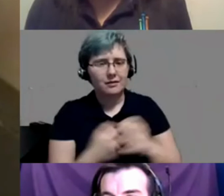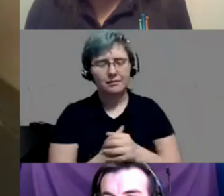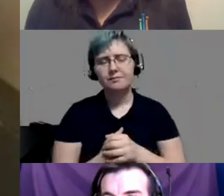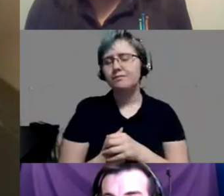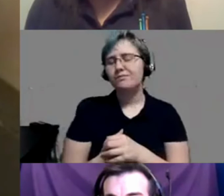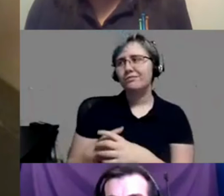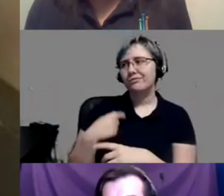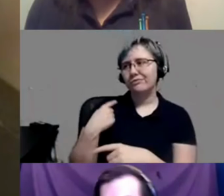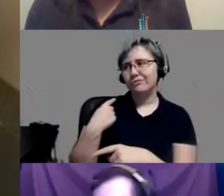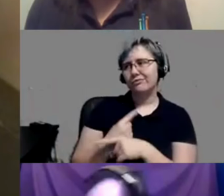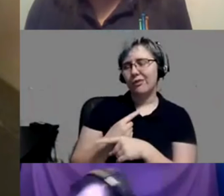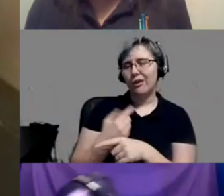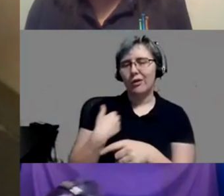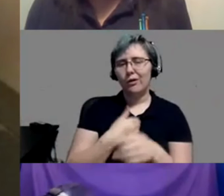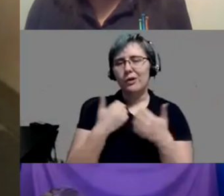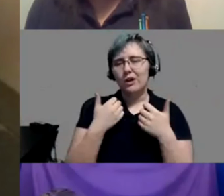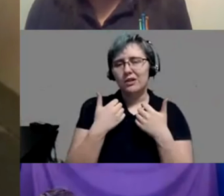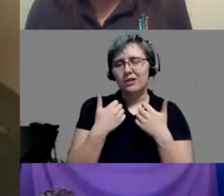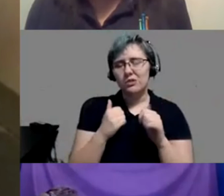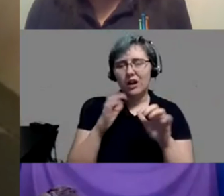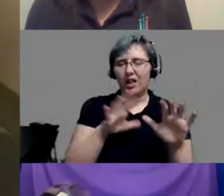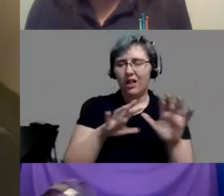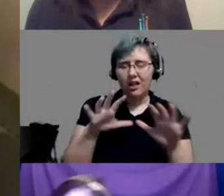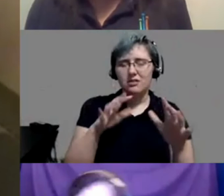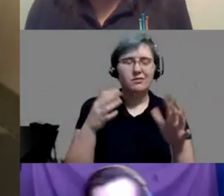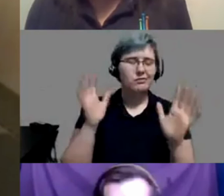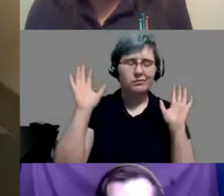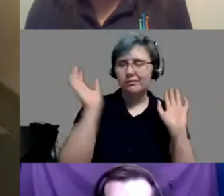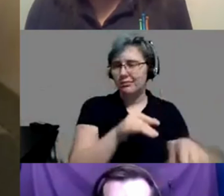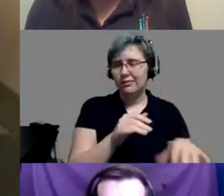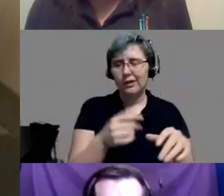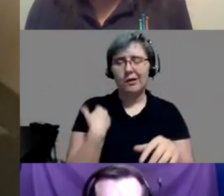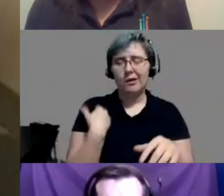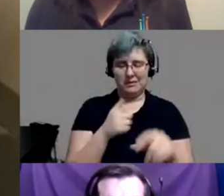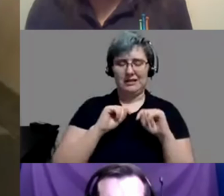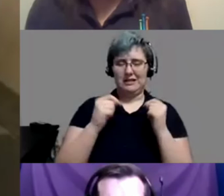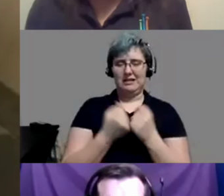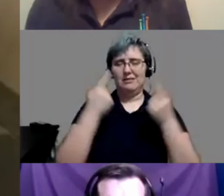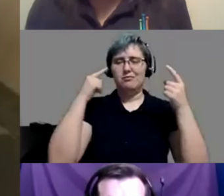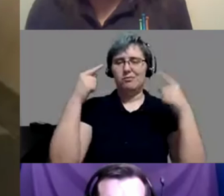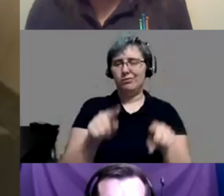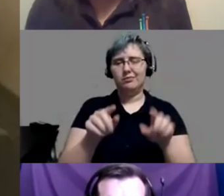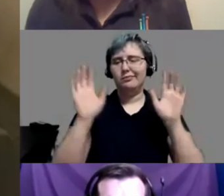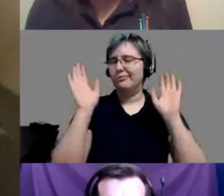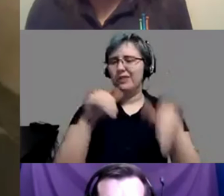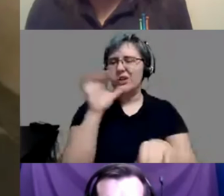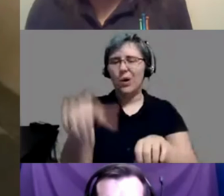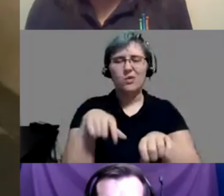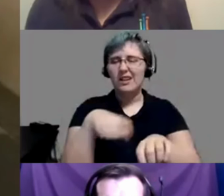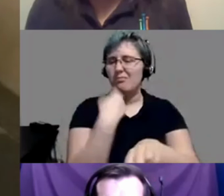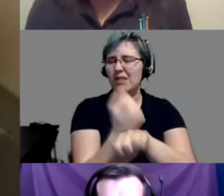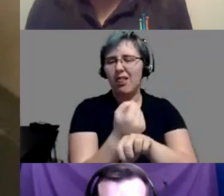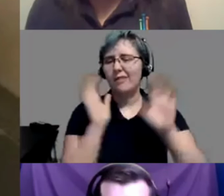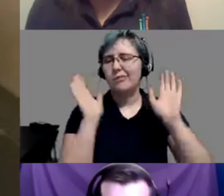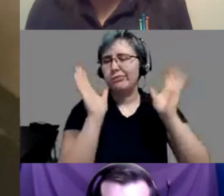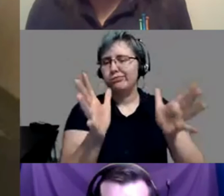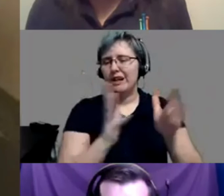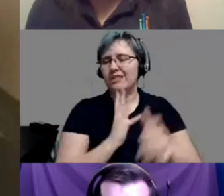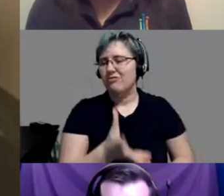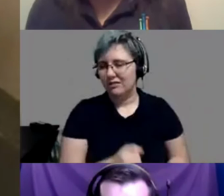me and my team, we all agreed that I didn't need it locked. So it's much easier to